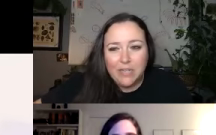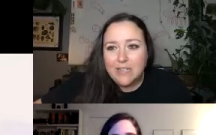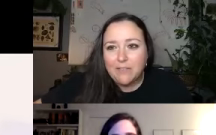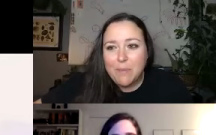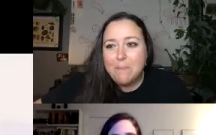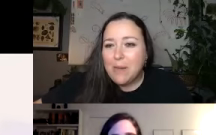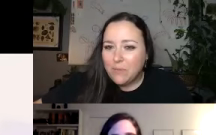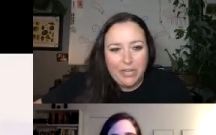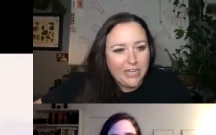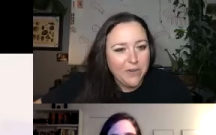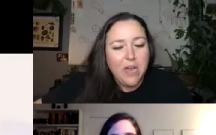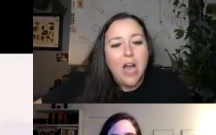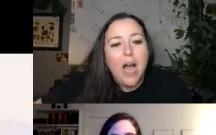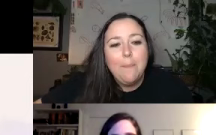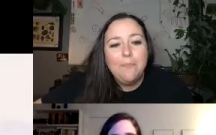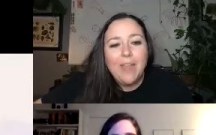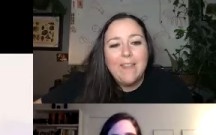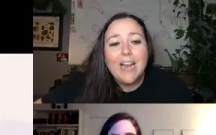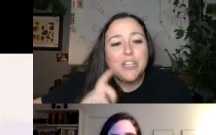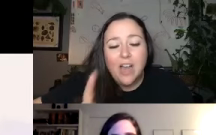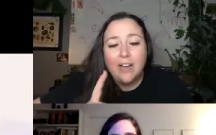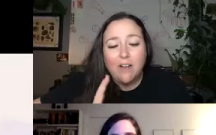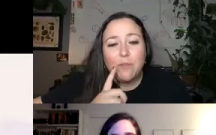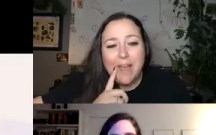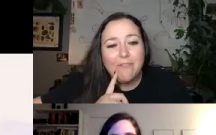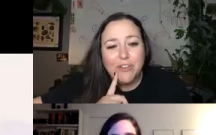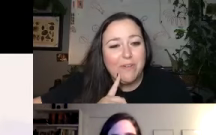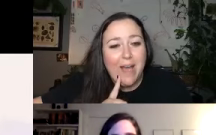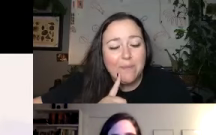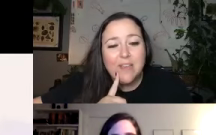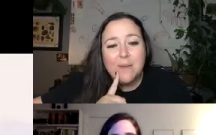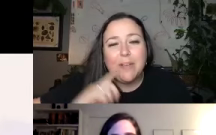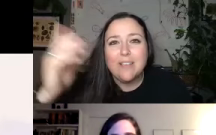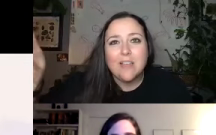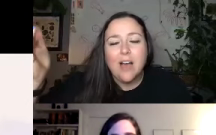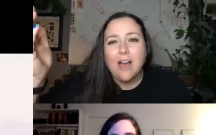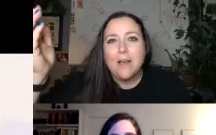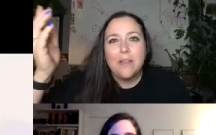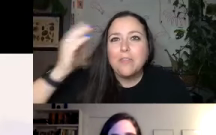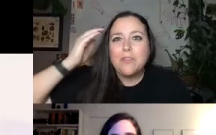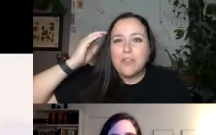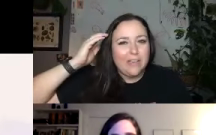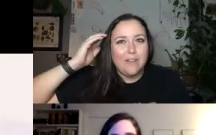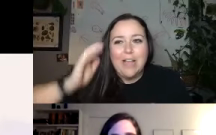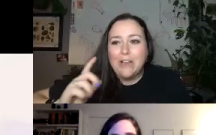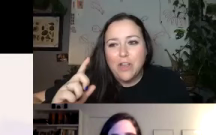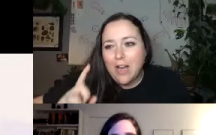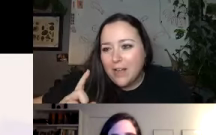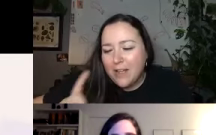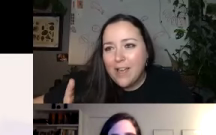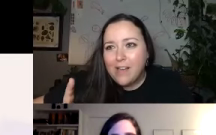is unrealistic for me, but what are you gonna do? And that I should knock it off with my afternoon naps, because